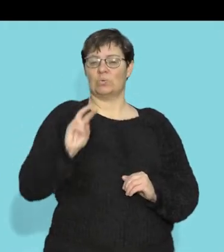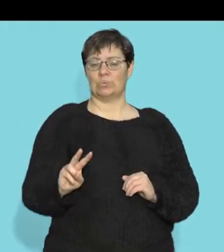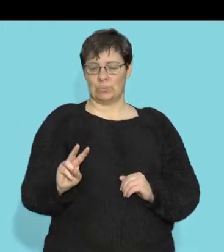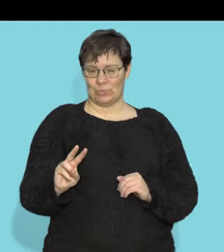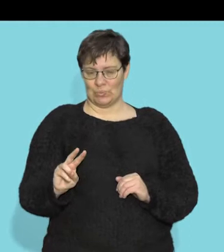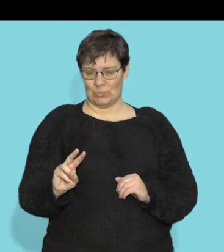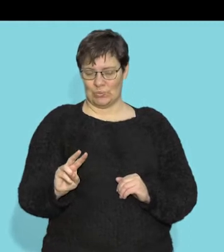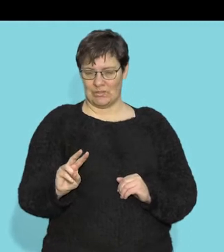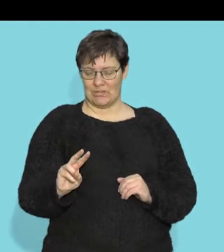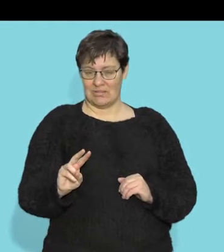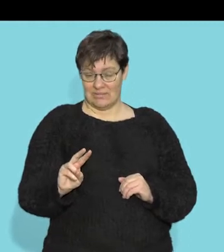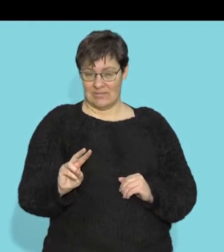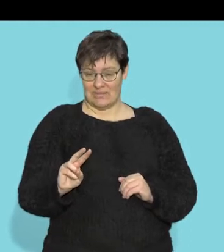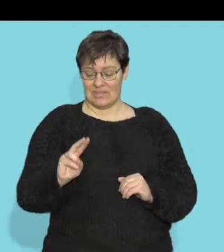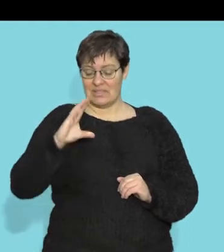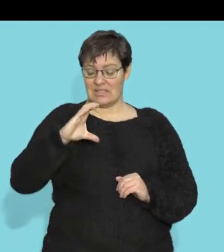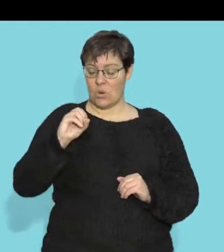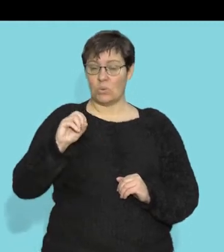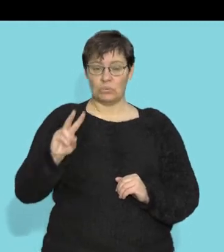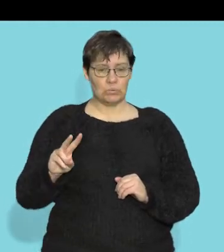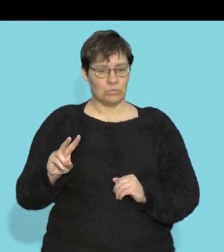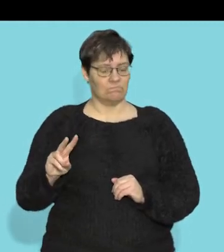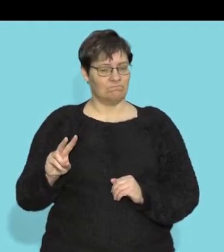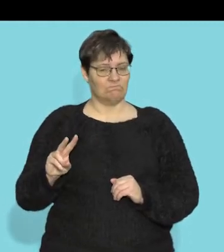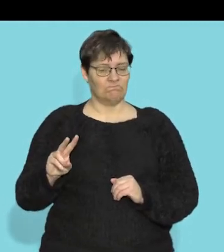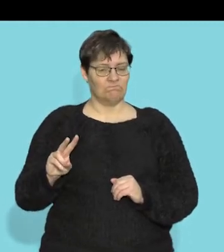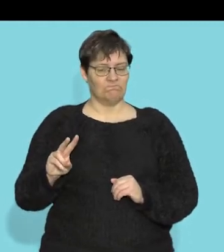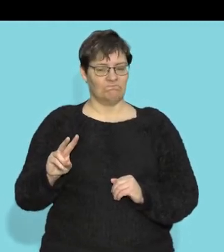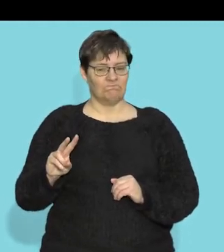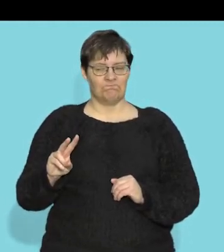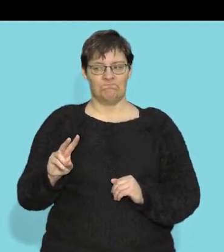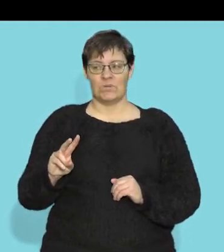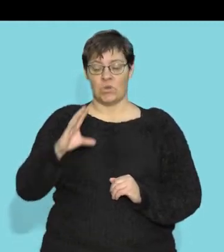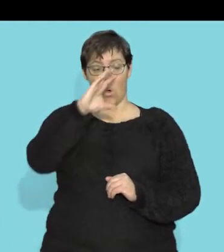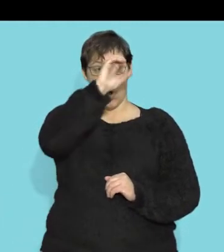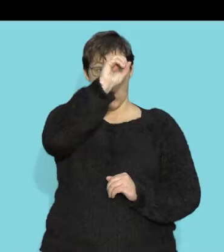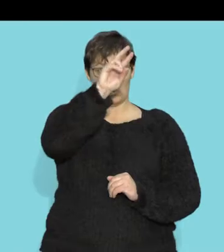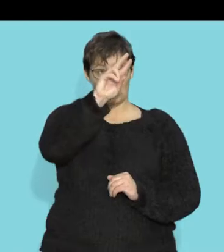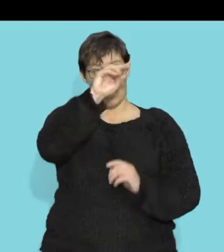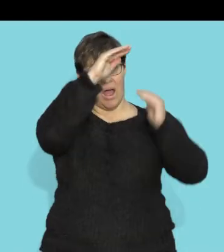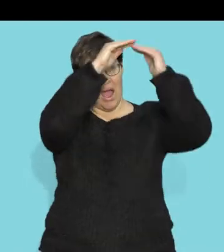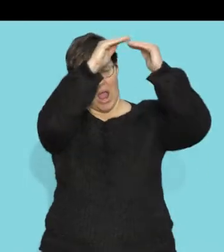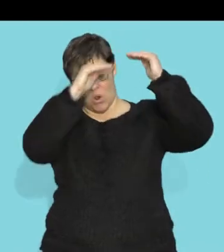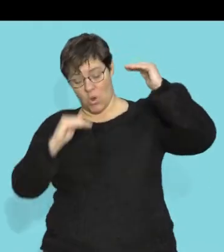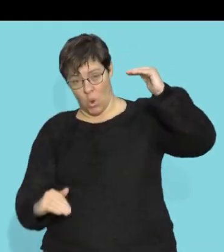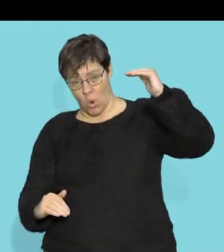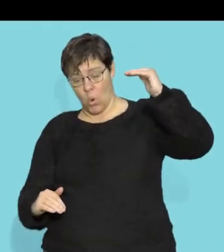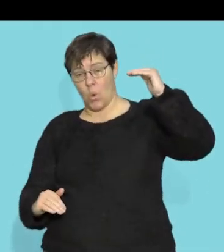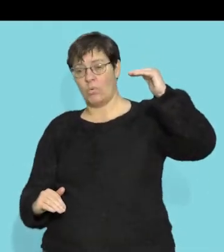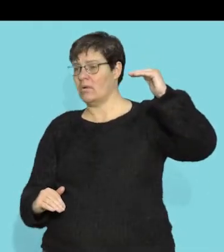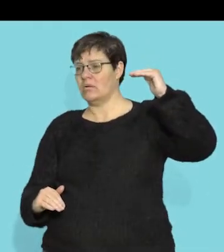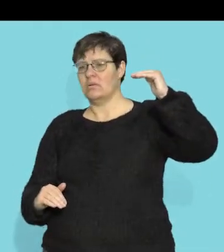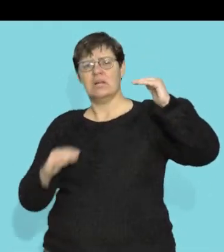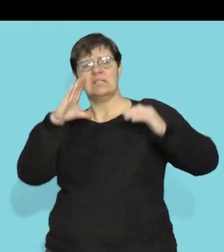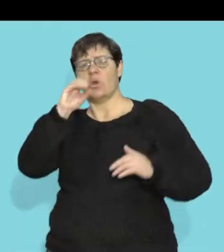carbon dioxide. Right? Carbon dioxide and oxygen don't get in. So oxygen comes in from a high to a low, and carbon